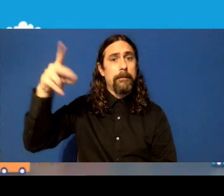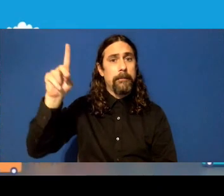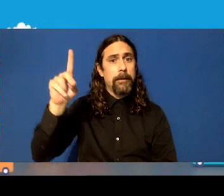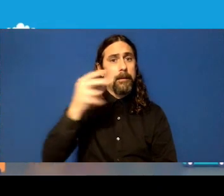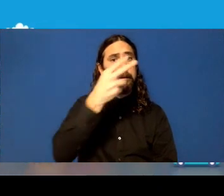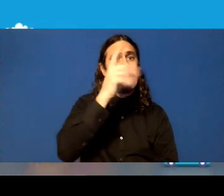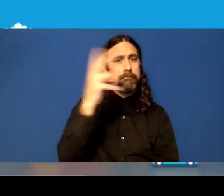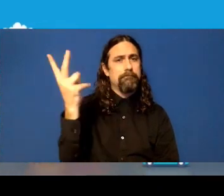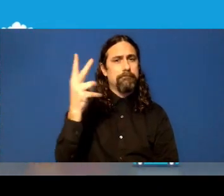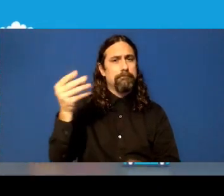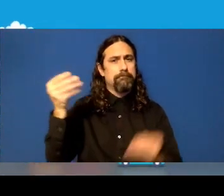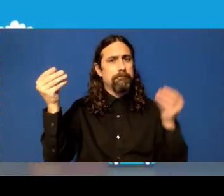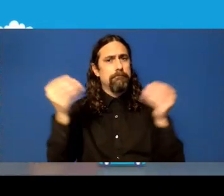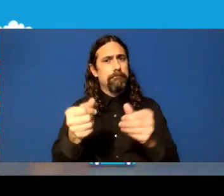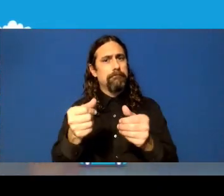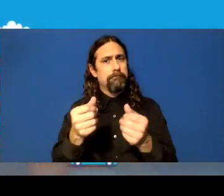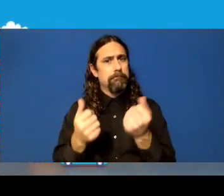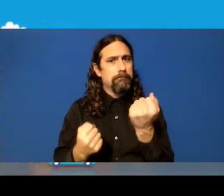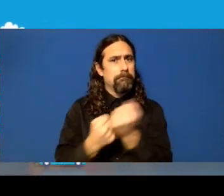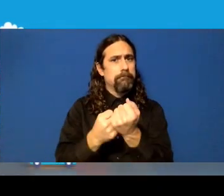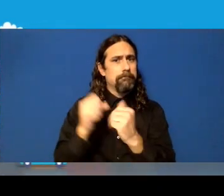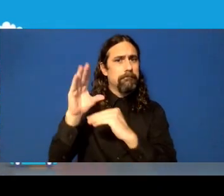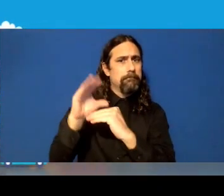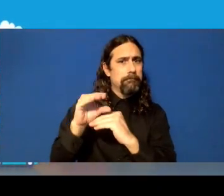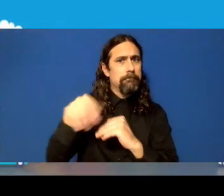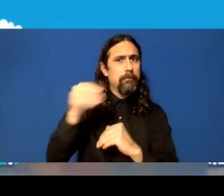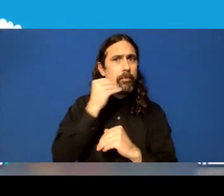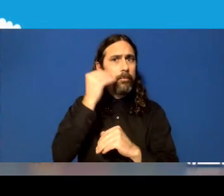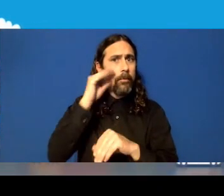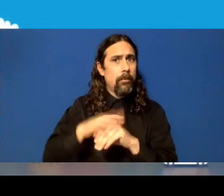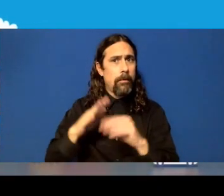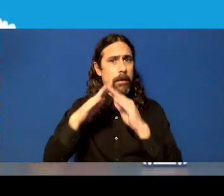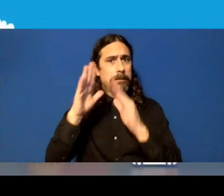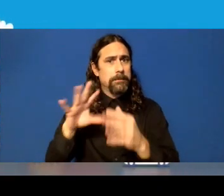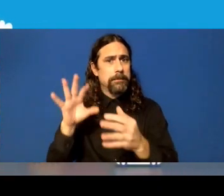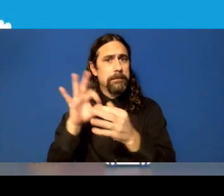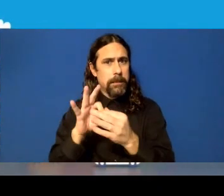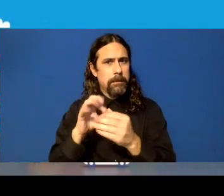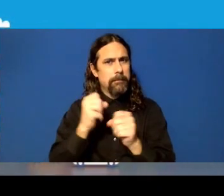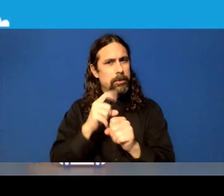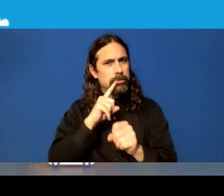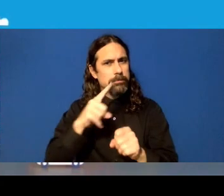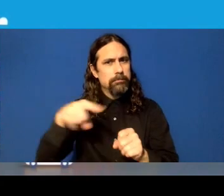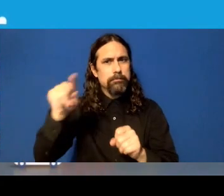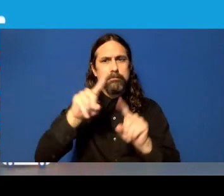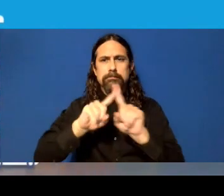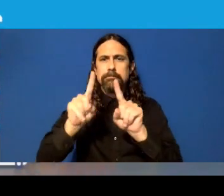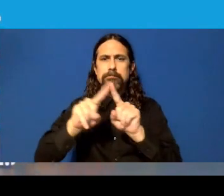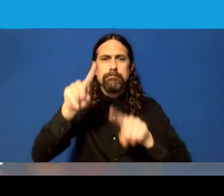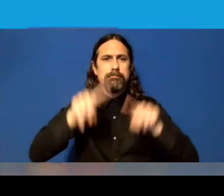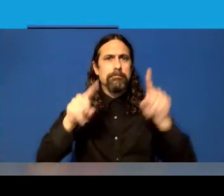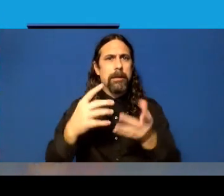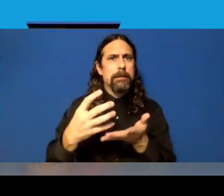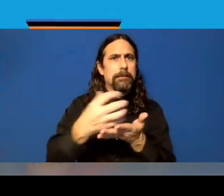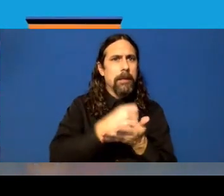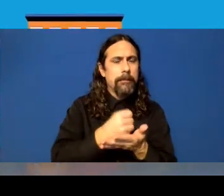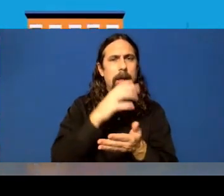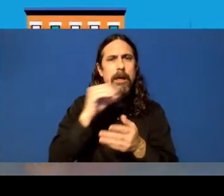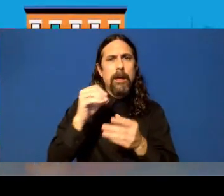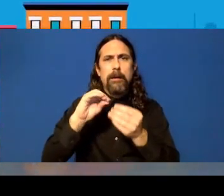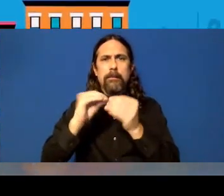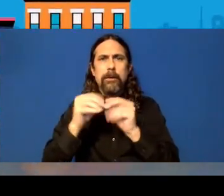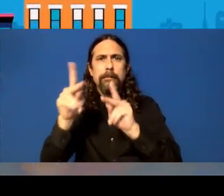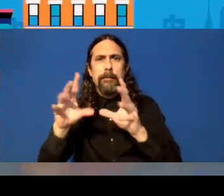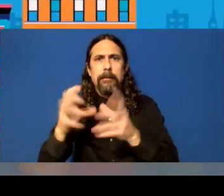and HDC finance the homes on Housing Connect, making them available to households of many income levels and sizes.